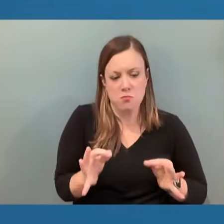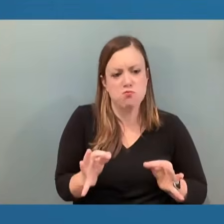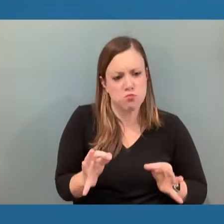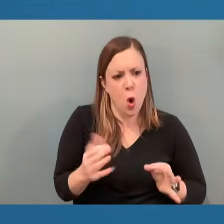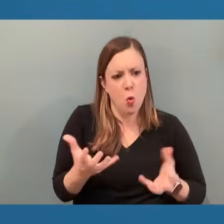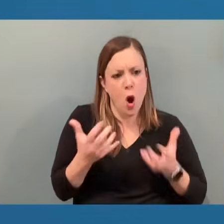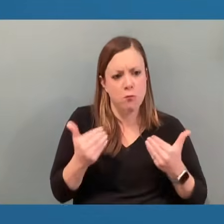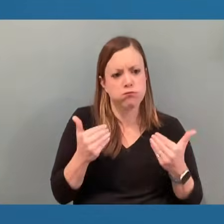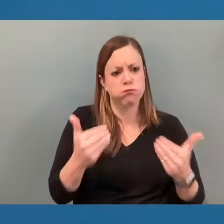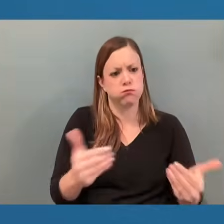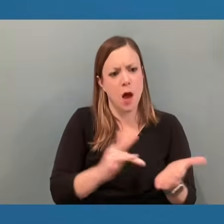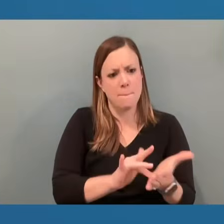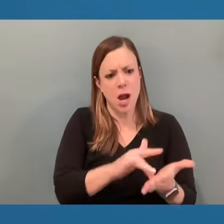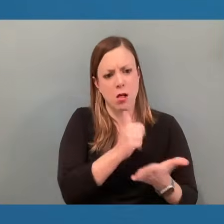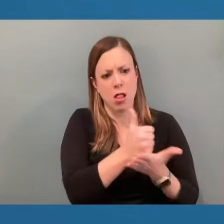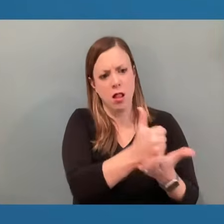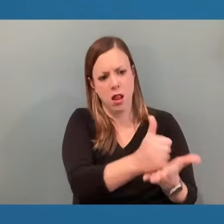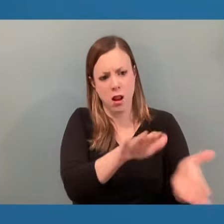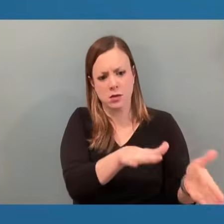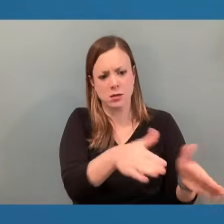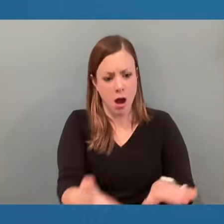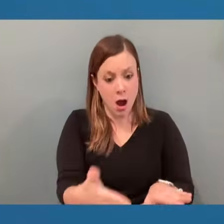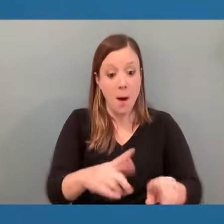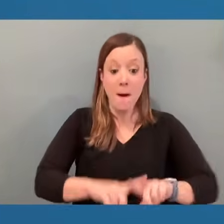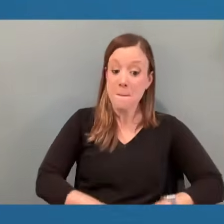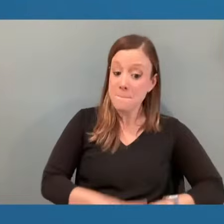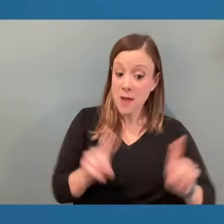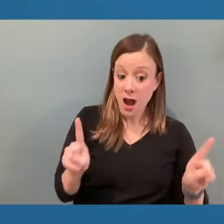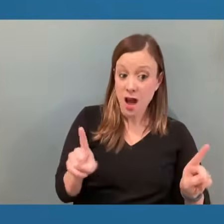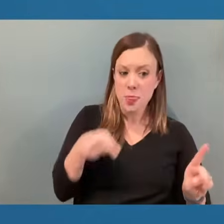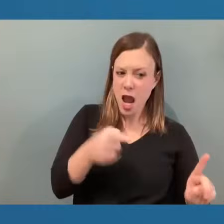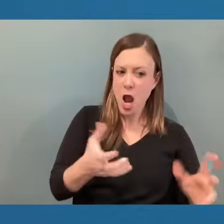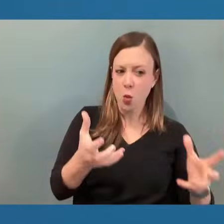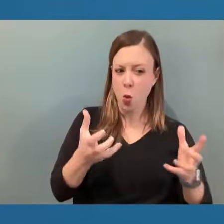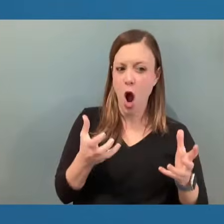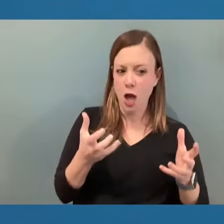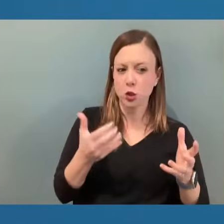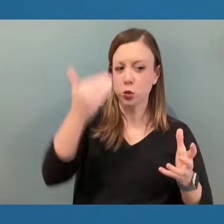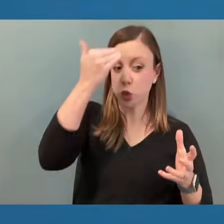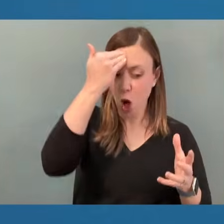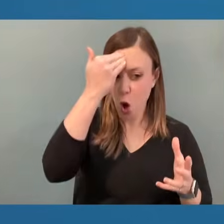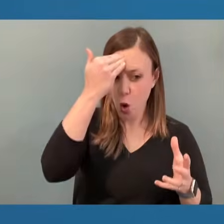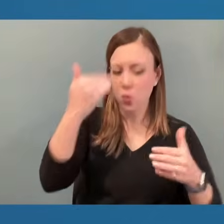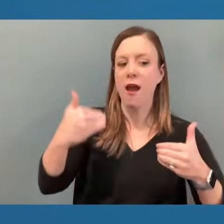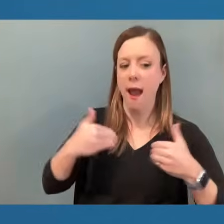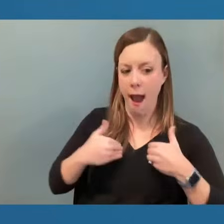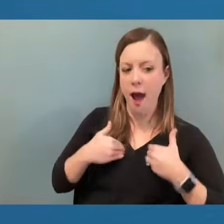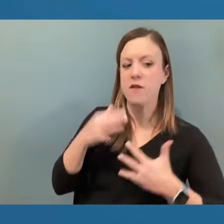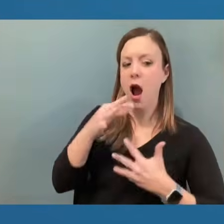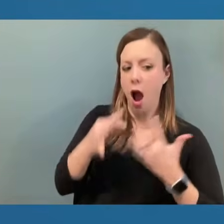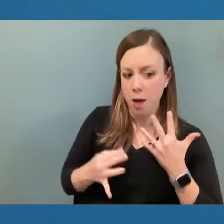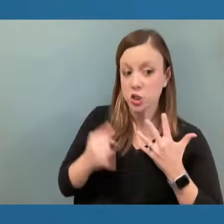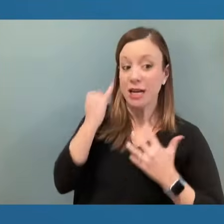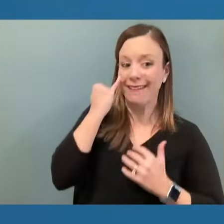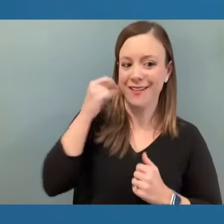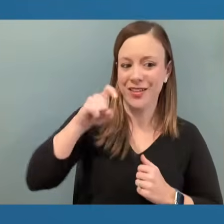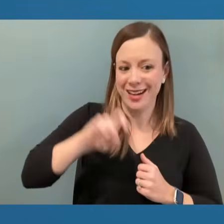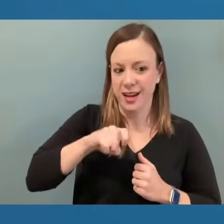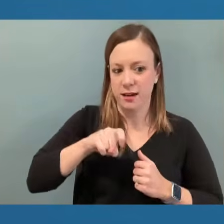compassionate safeguard that offers comfort, even if it is never used. Just the other